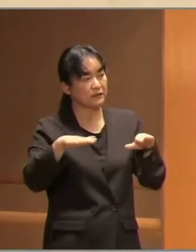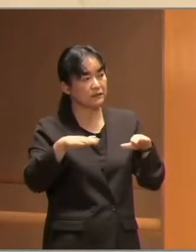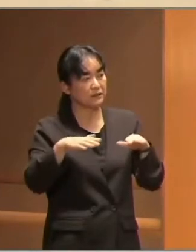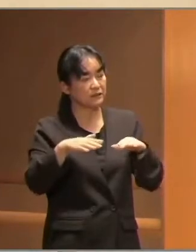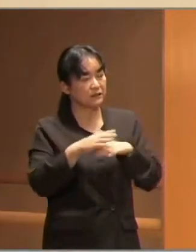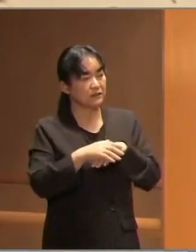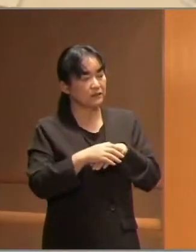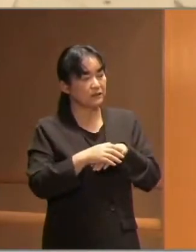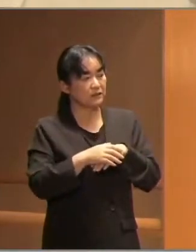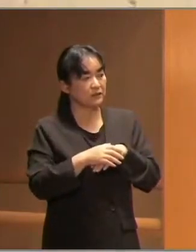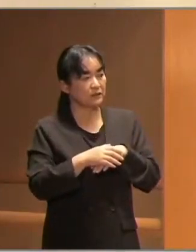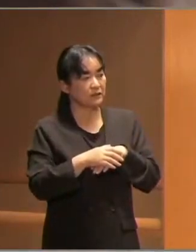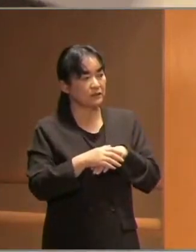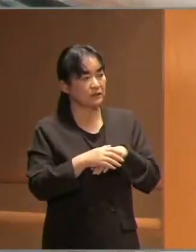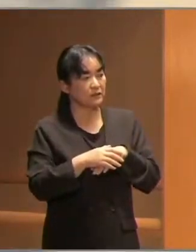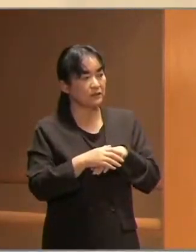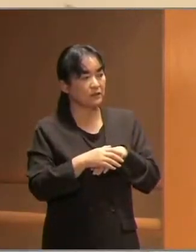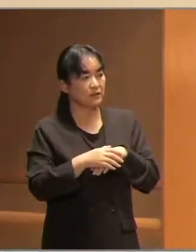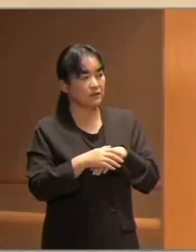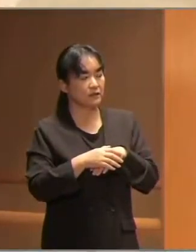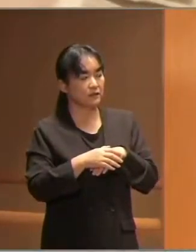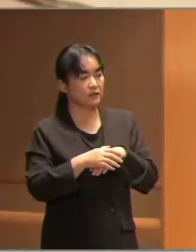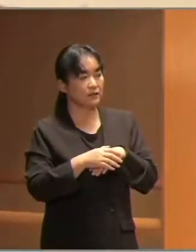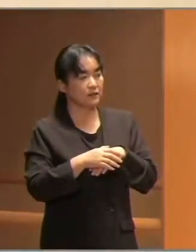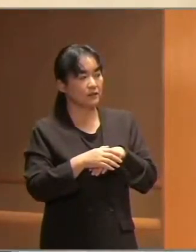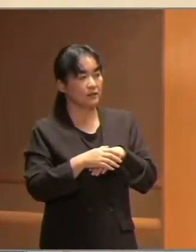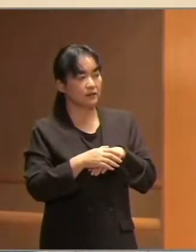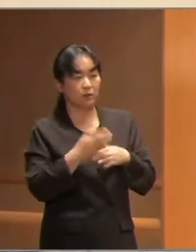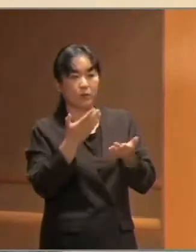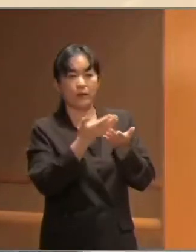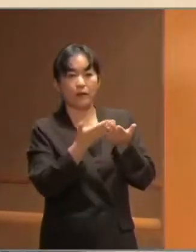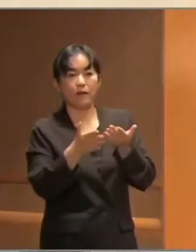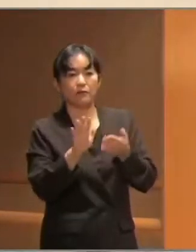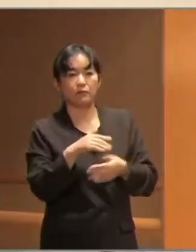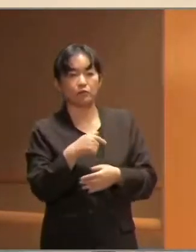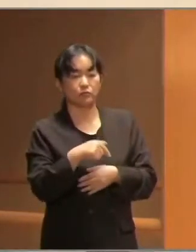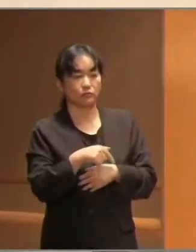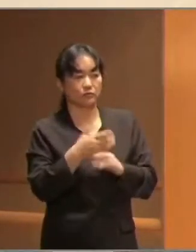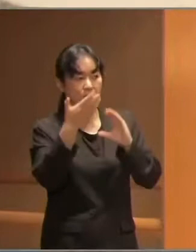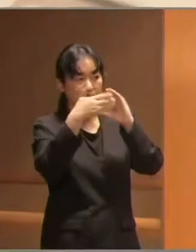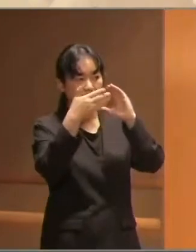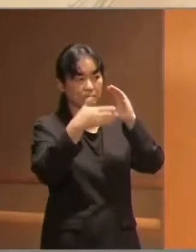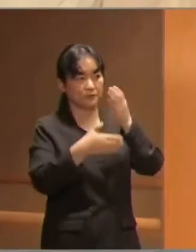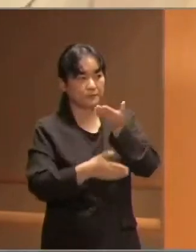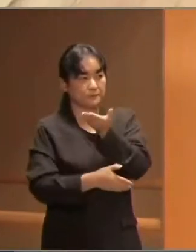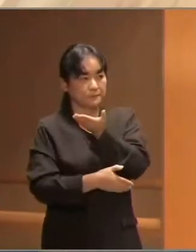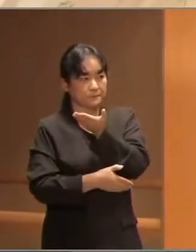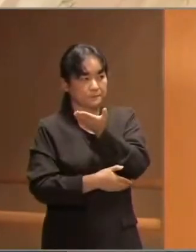plate. And I just wanted to show you some pictures here.